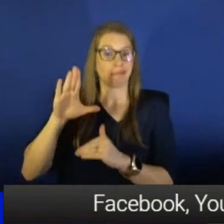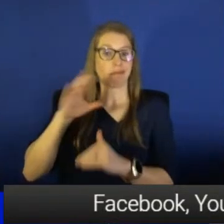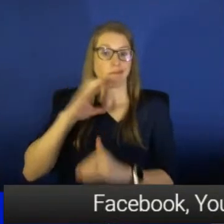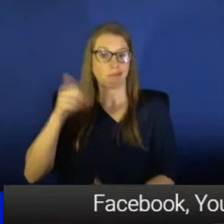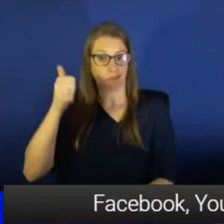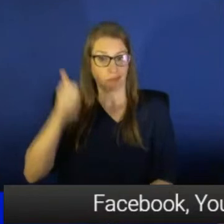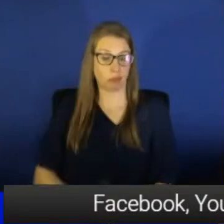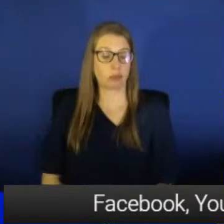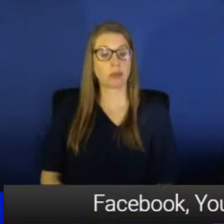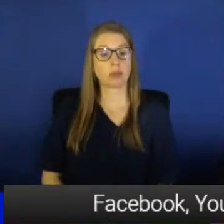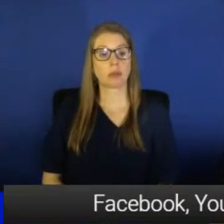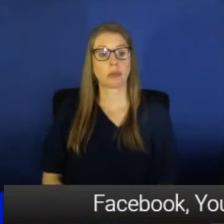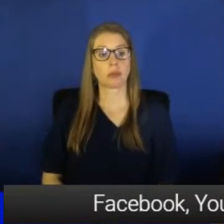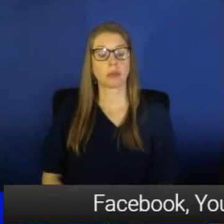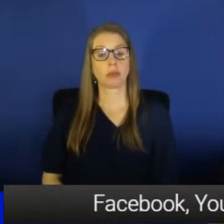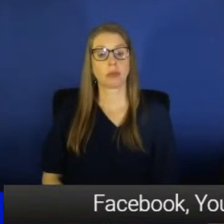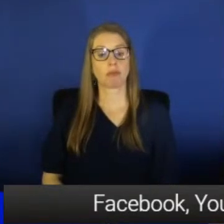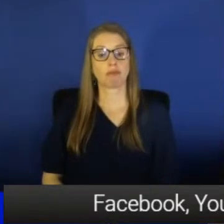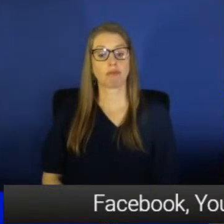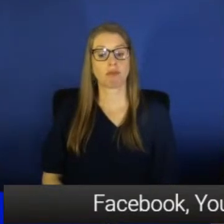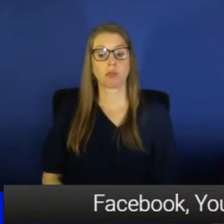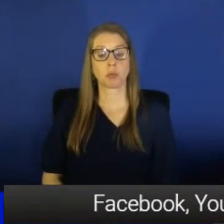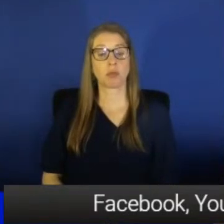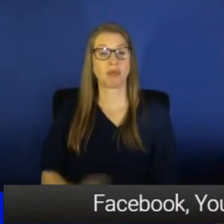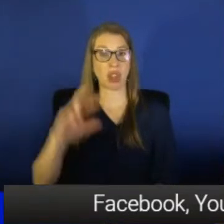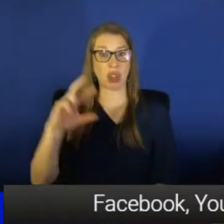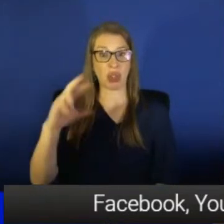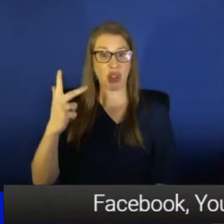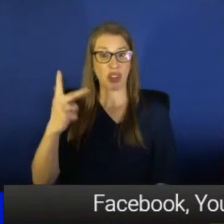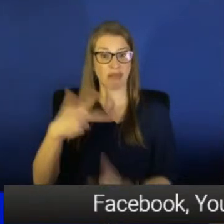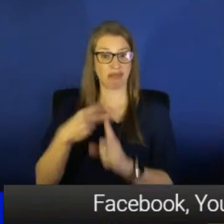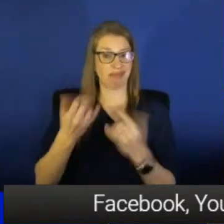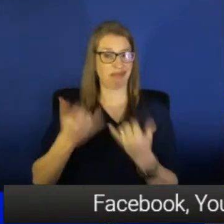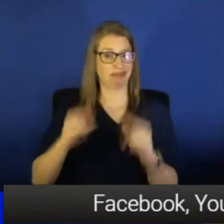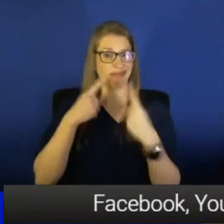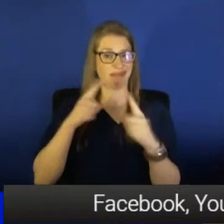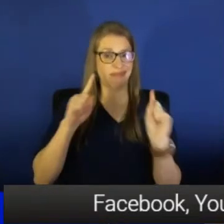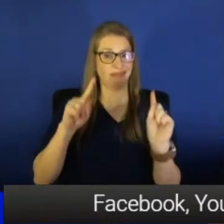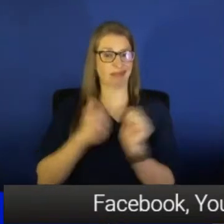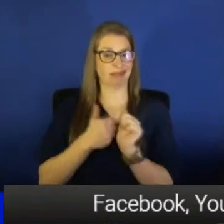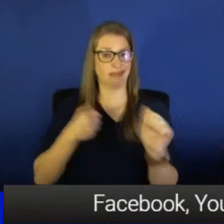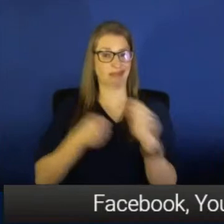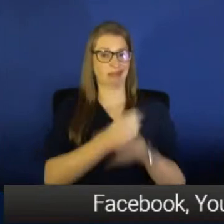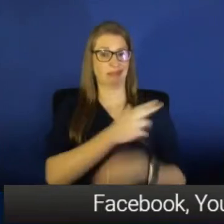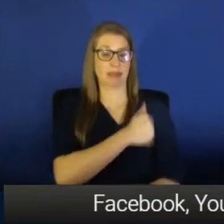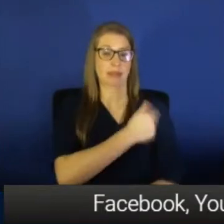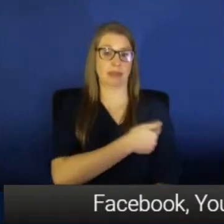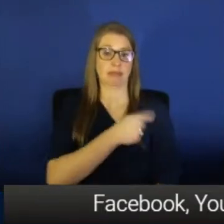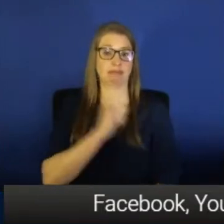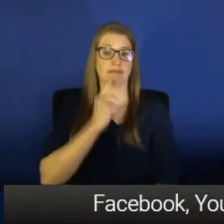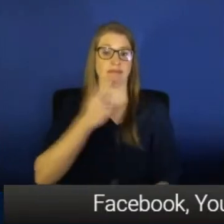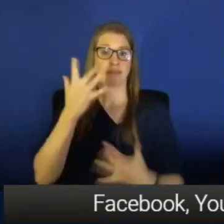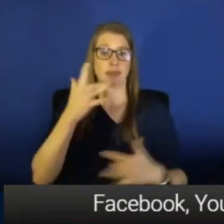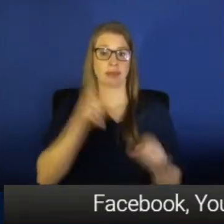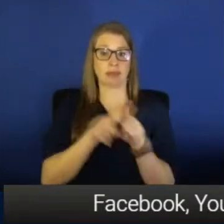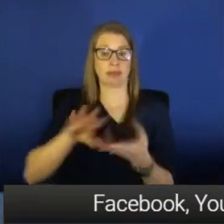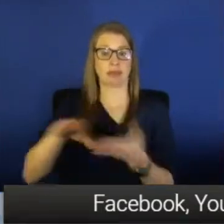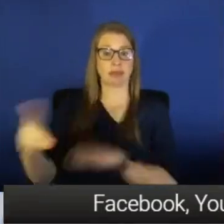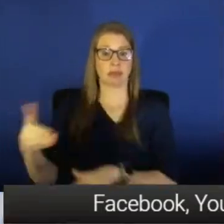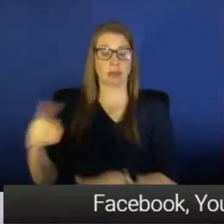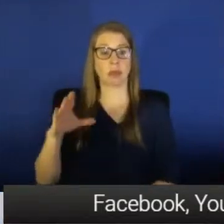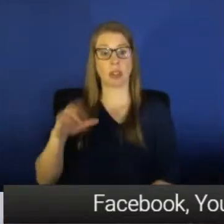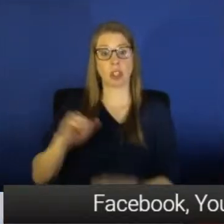still remains efficacious. Even with the third dose, you still have good efficacy against hospitalization, severe disease, and death. All right. Do COVID home tests, do